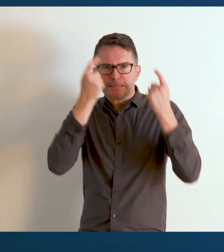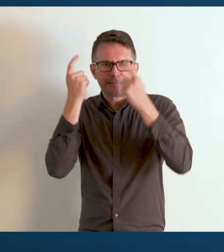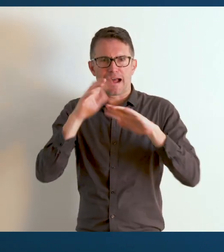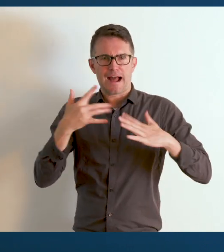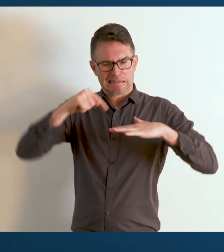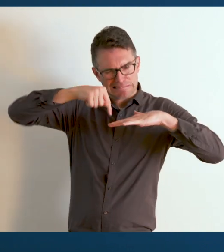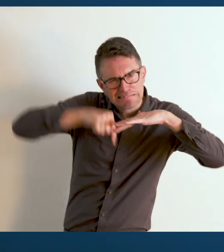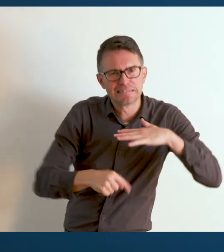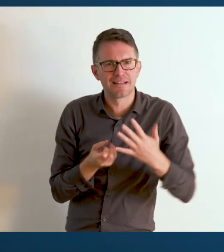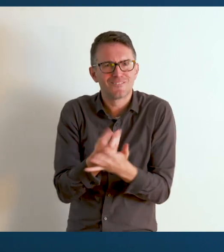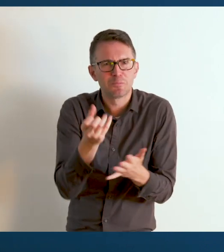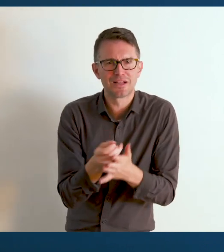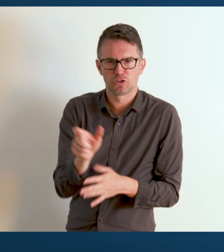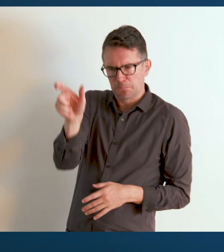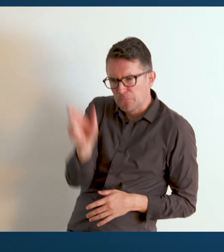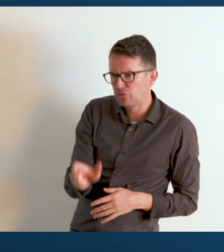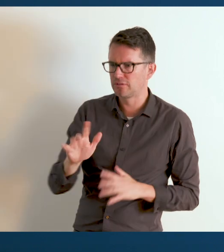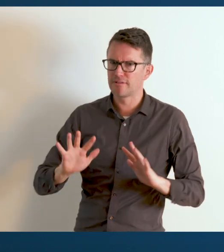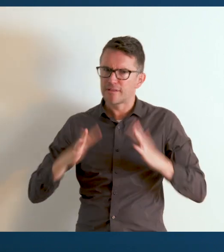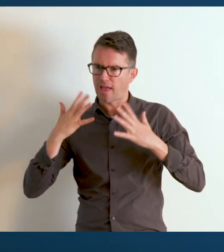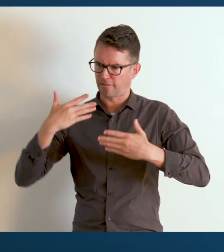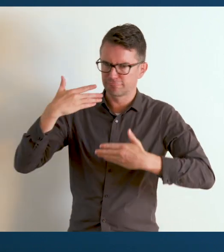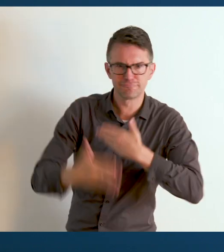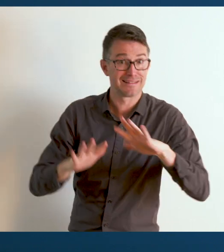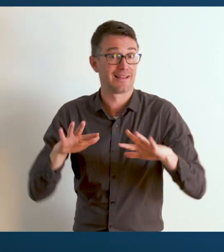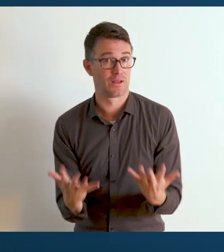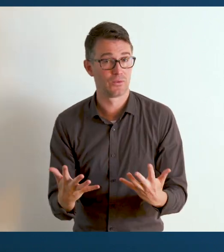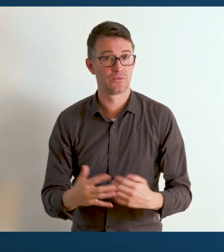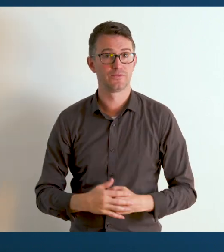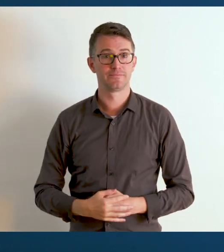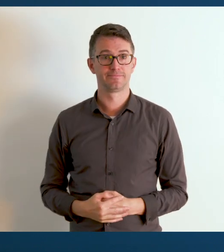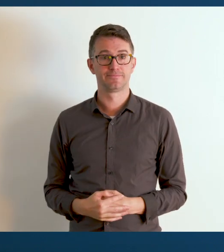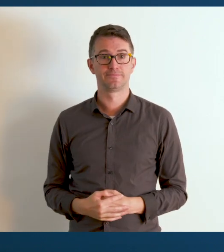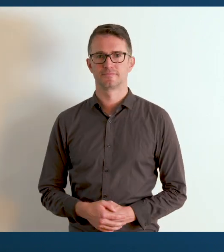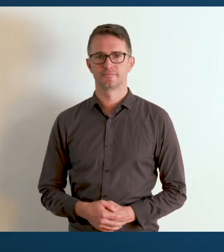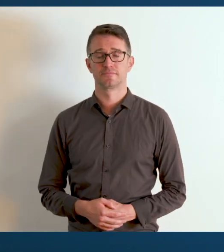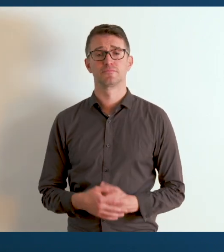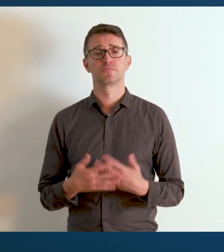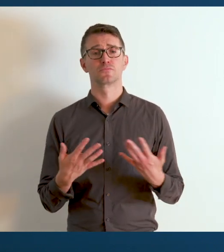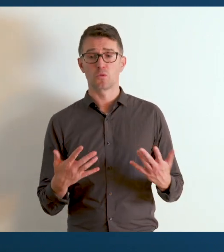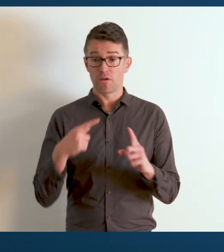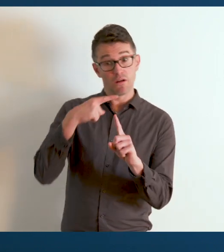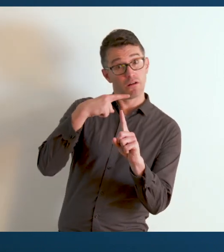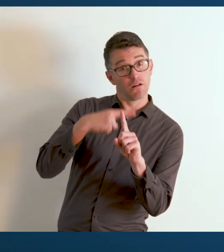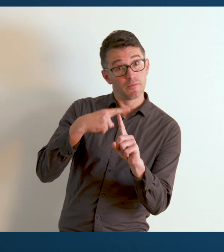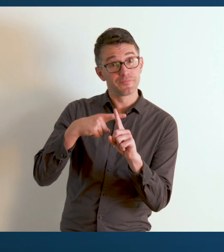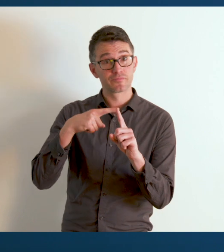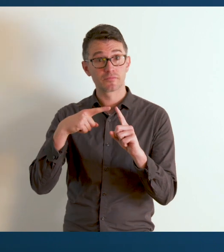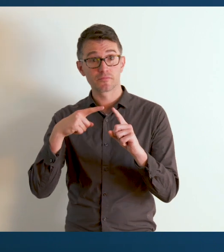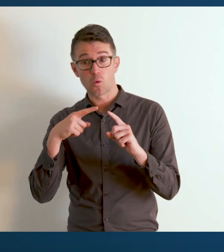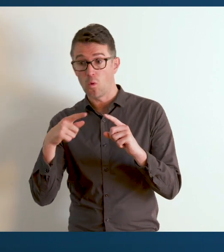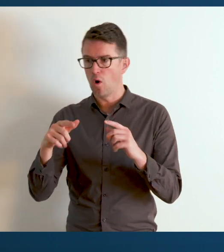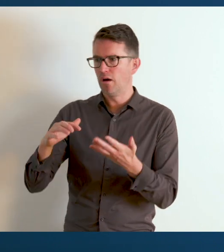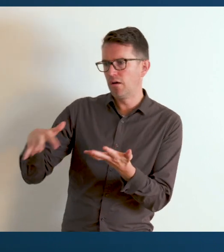in-depth information about the person and what they're experiencing. As far as strengths are involved,